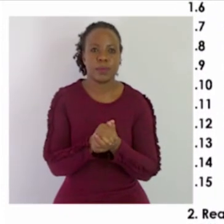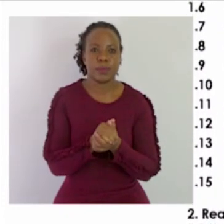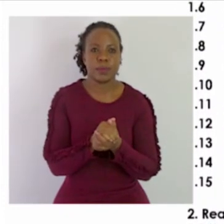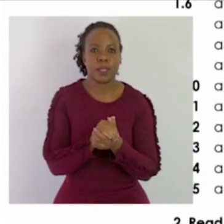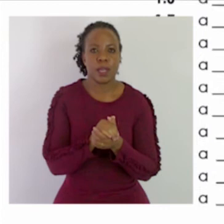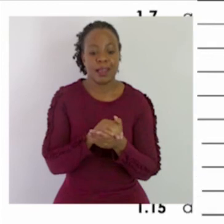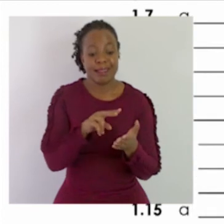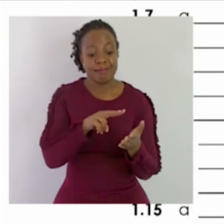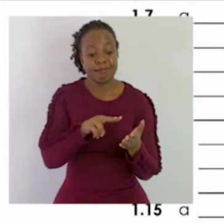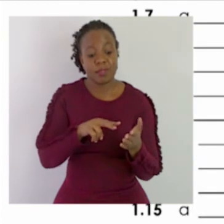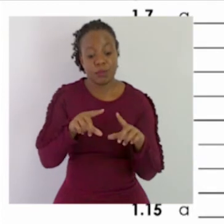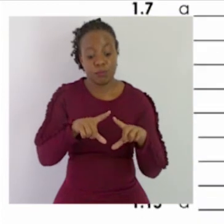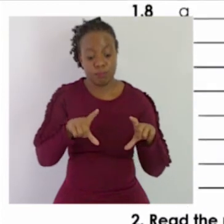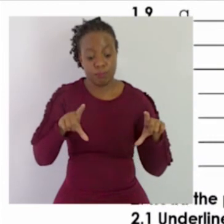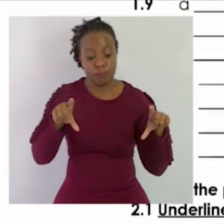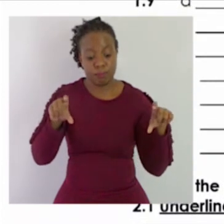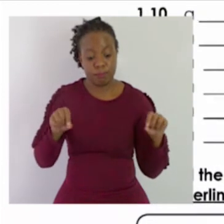Read the passage.